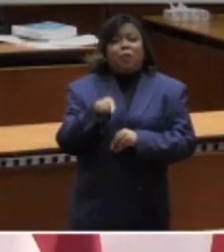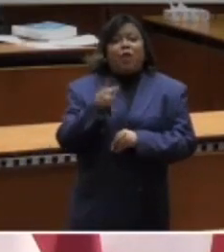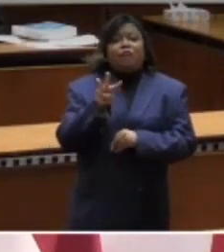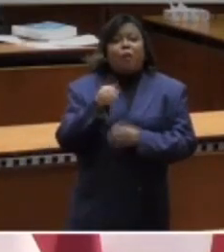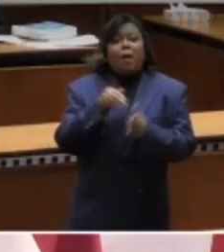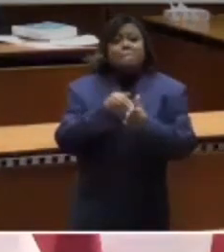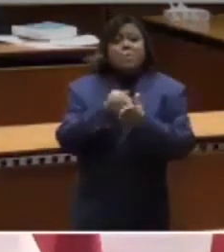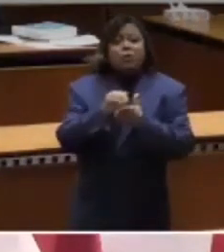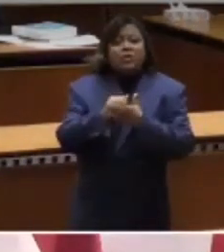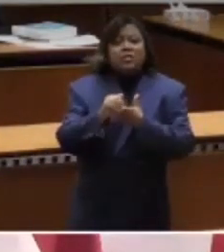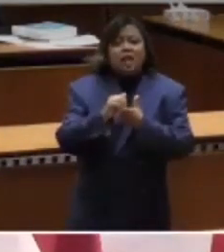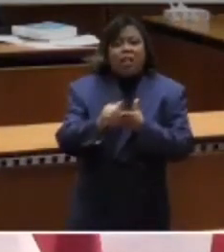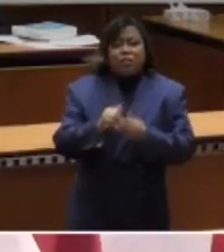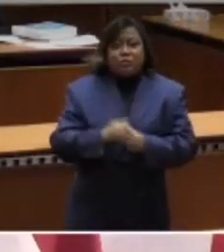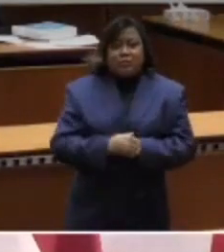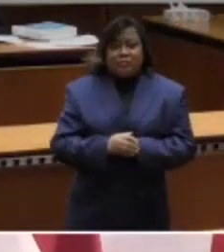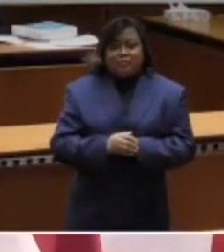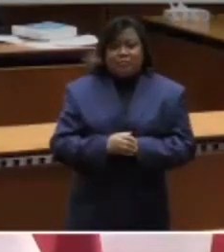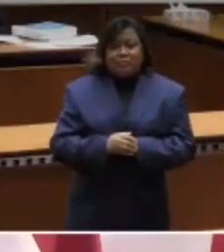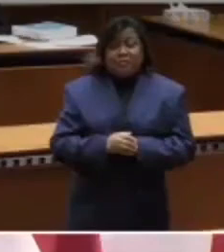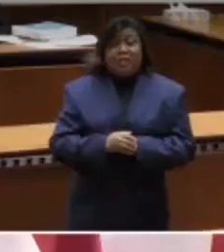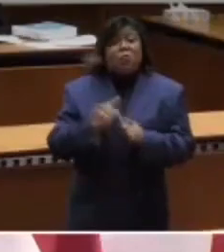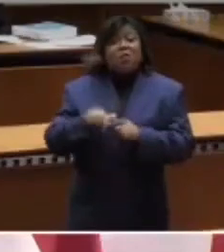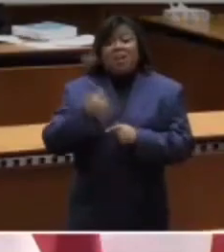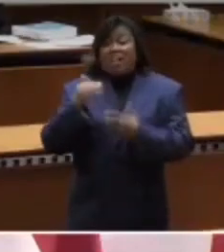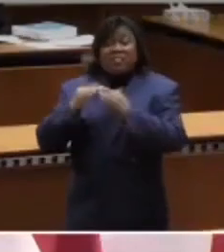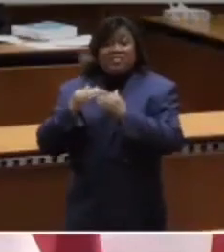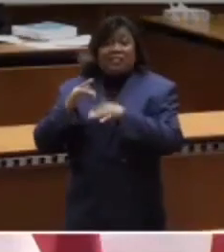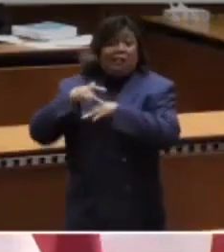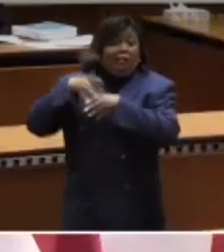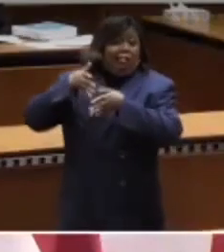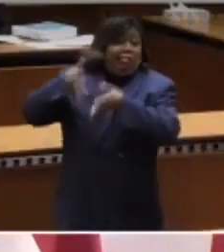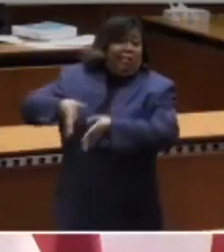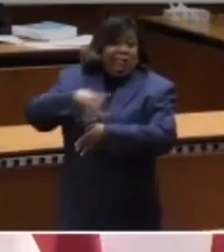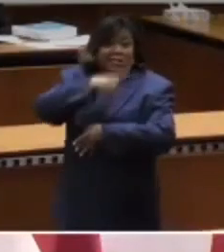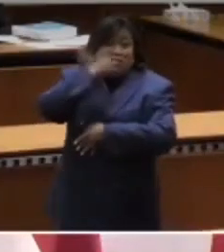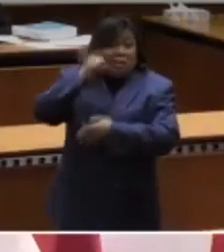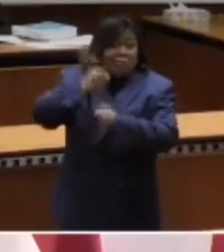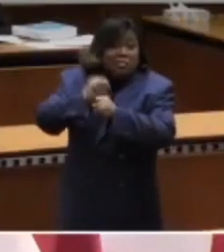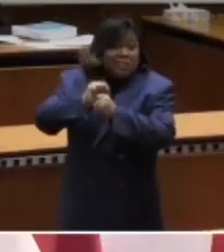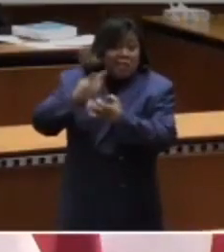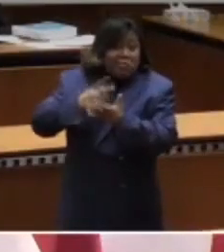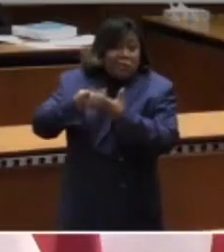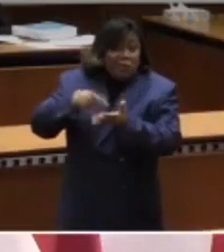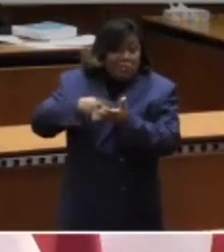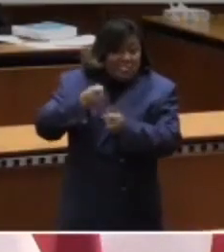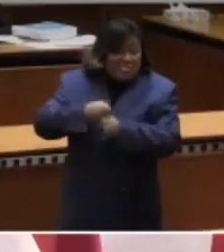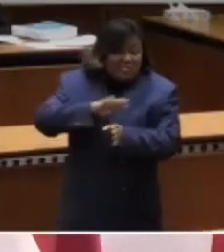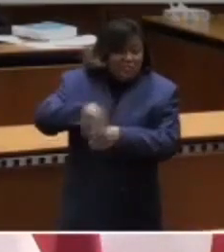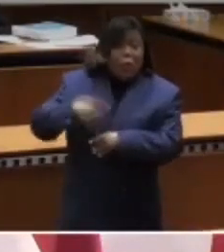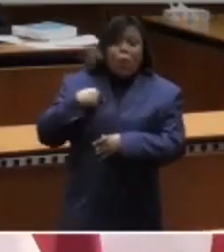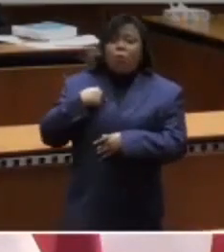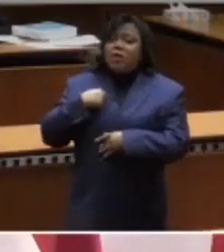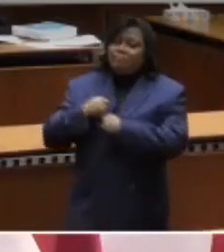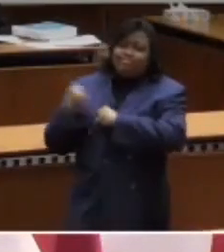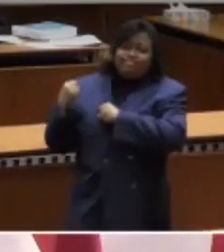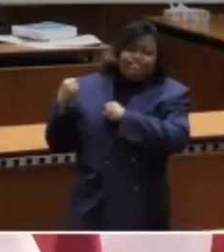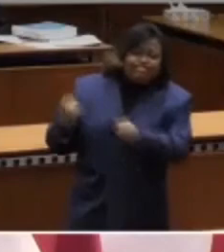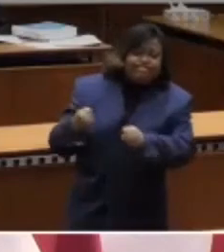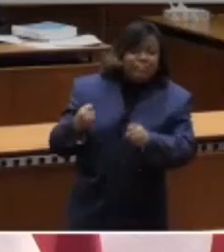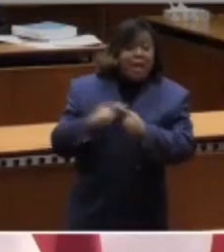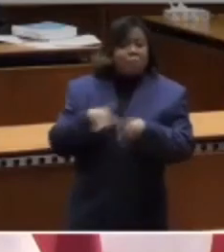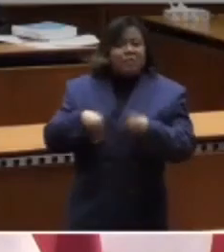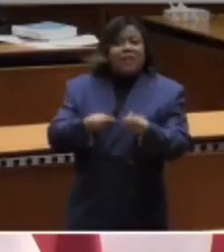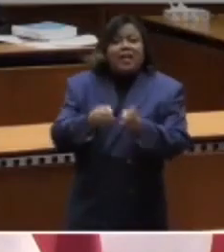$36.4 million. When other cities abandoned their summer jobs programs this year, we held firm